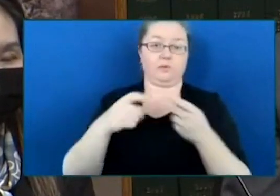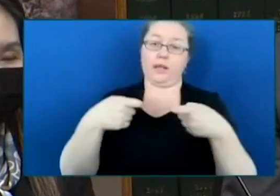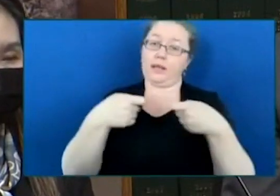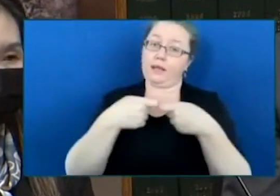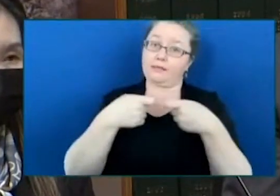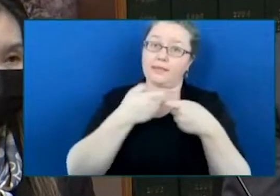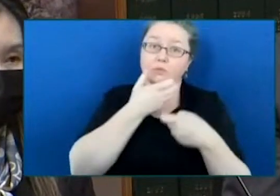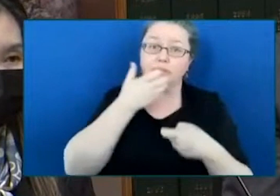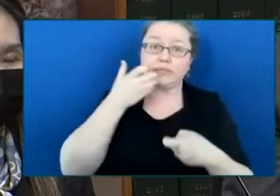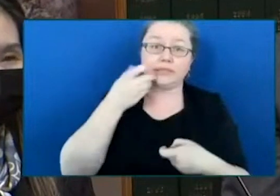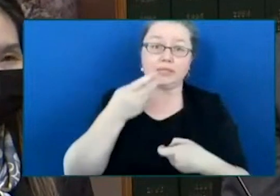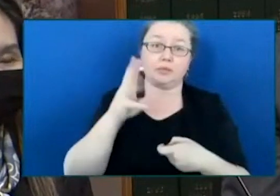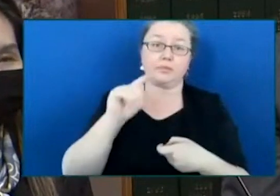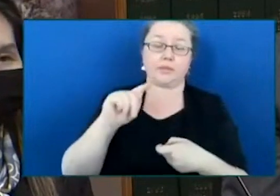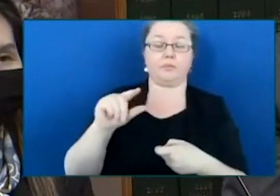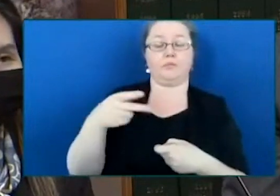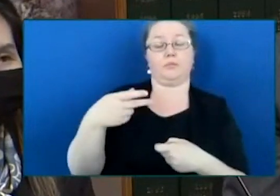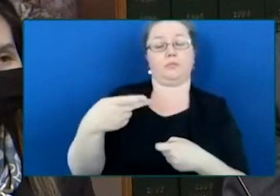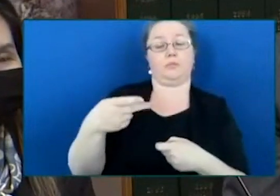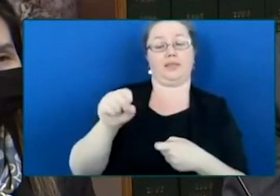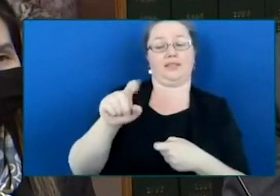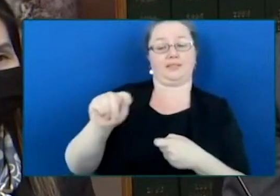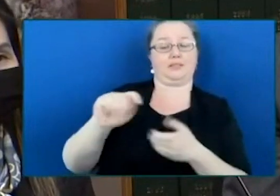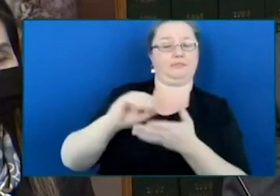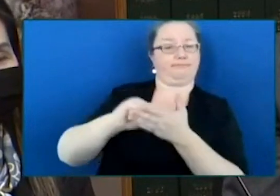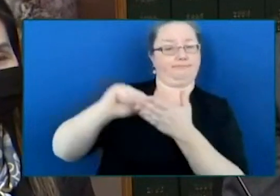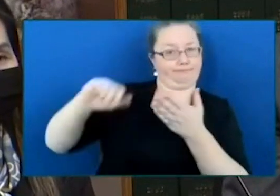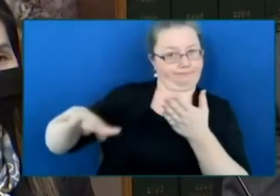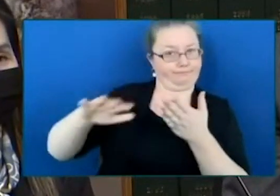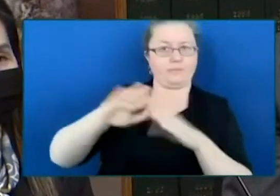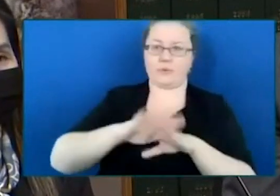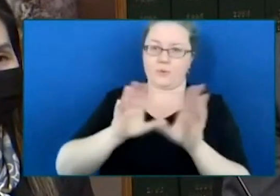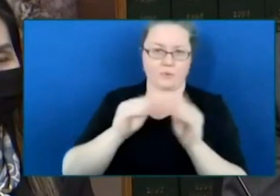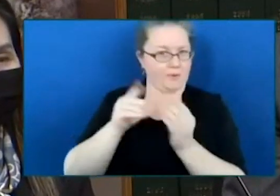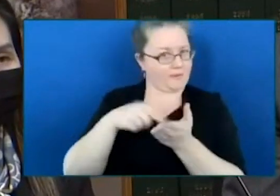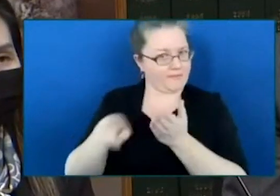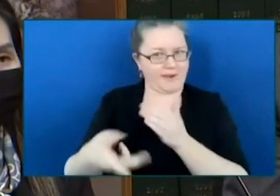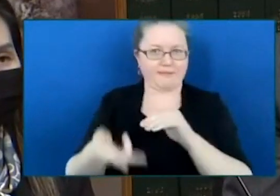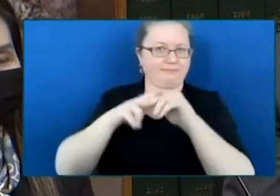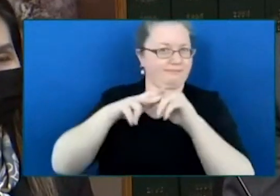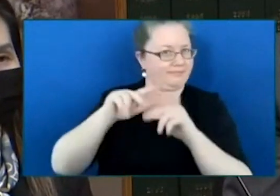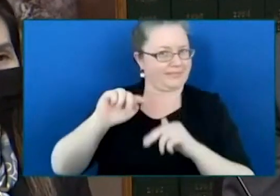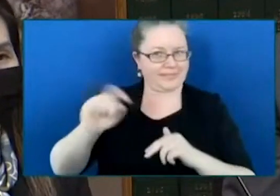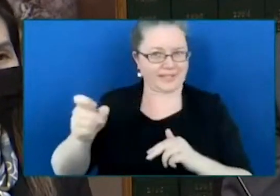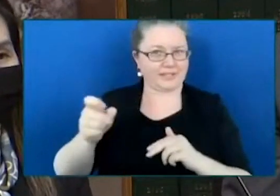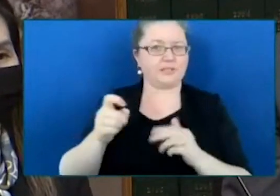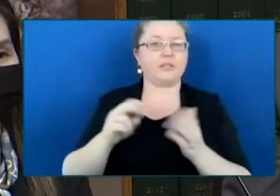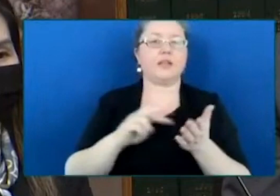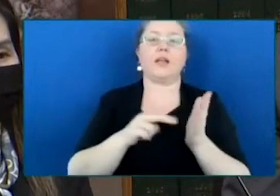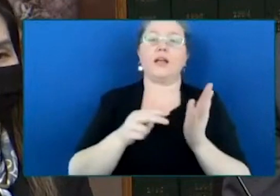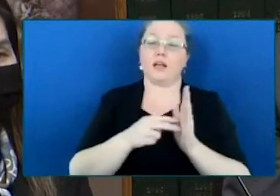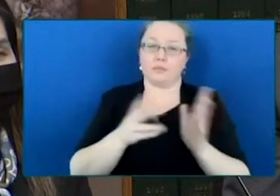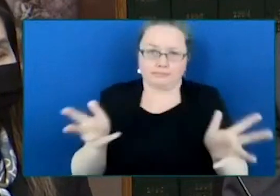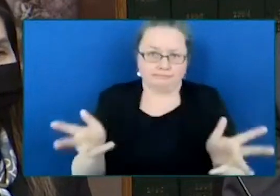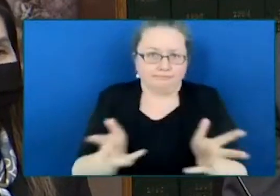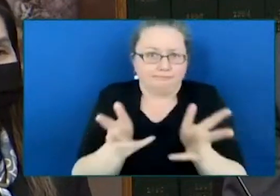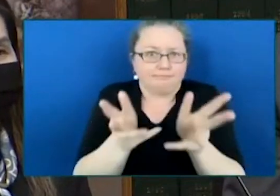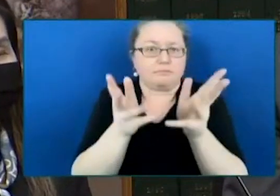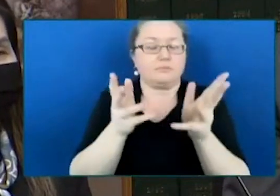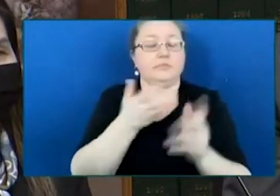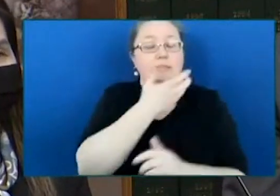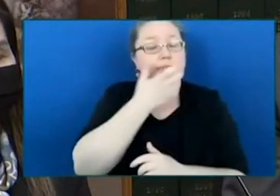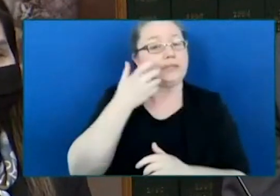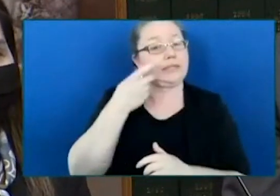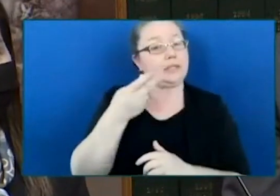pumps while increasing the PST on fossil fuel heating equipment, so that these revenues will offset the cost of new incentives to make heat pumps more affordable